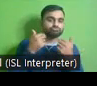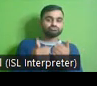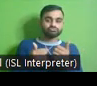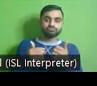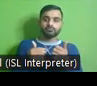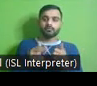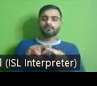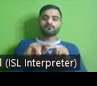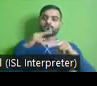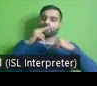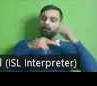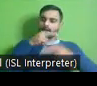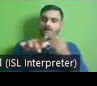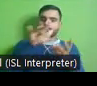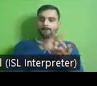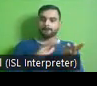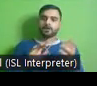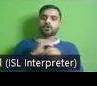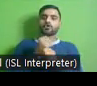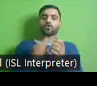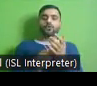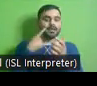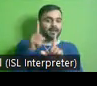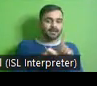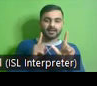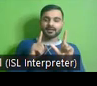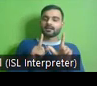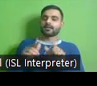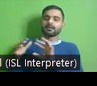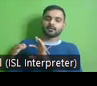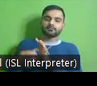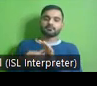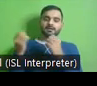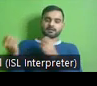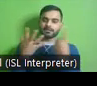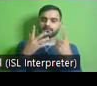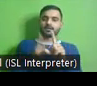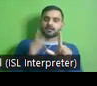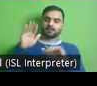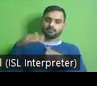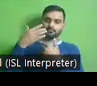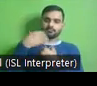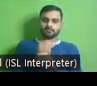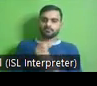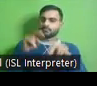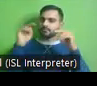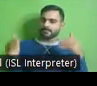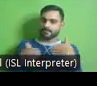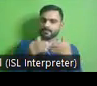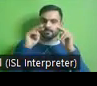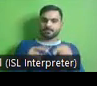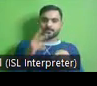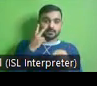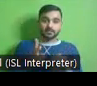brick factories on the banks of the Hooghly River, where people went for 6 months of the year to make ends meet. I